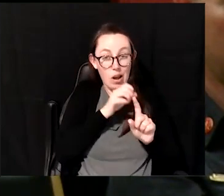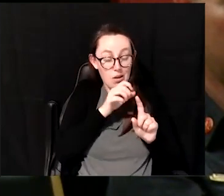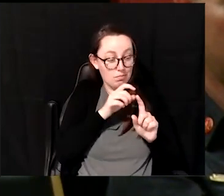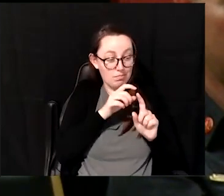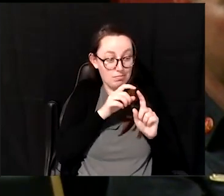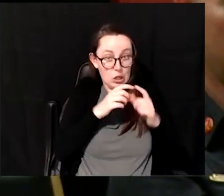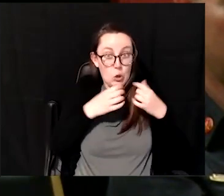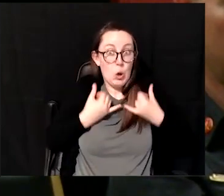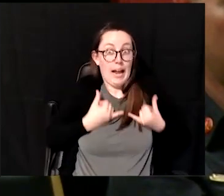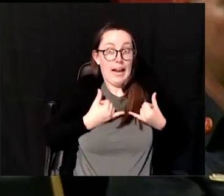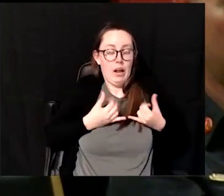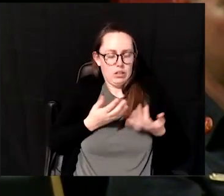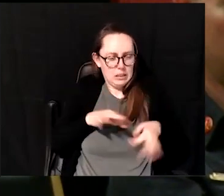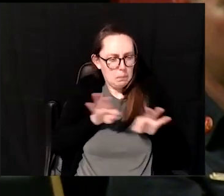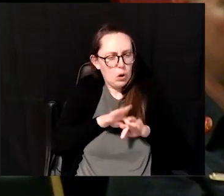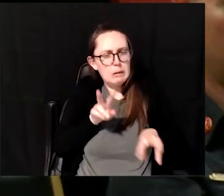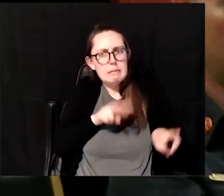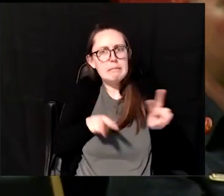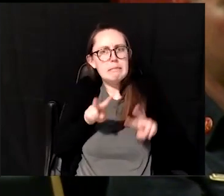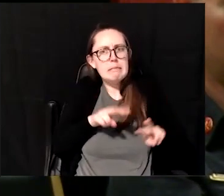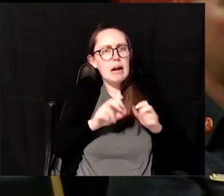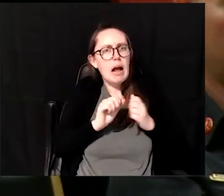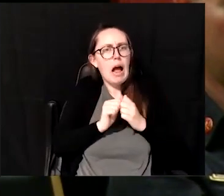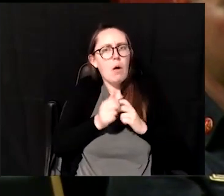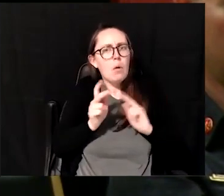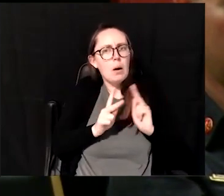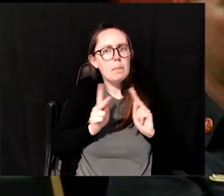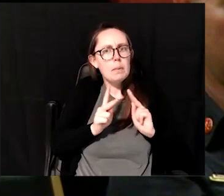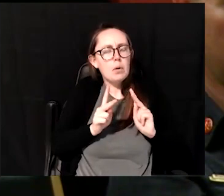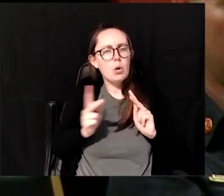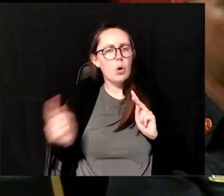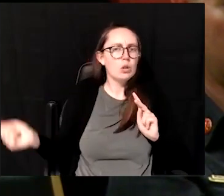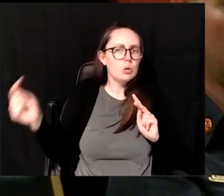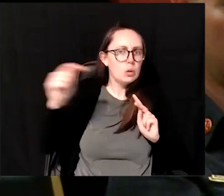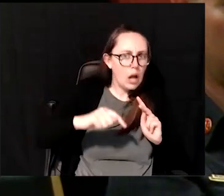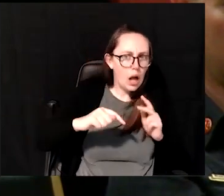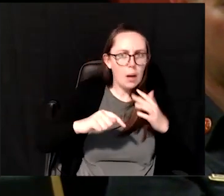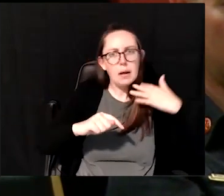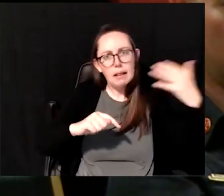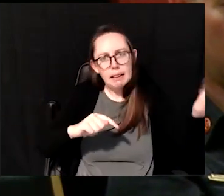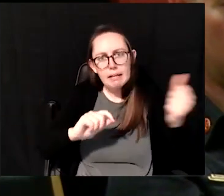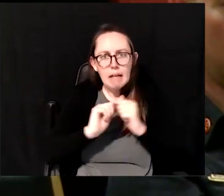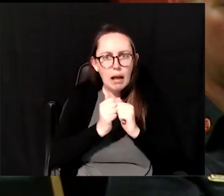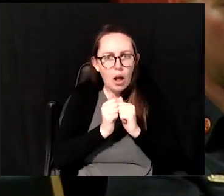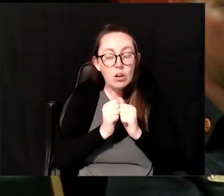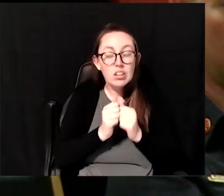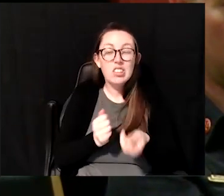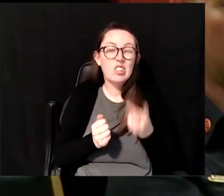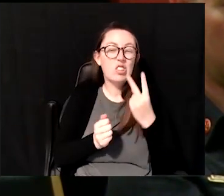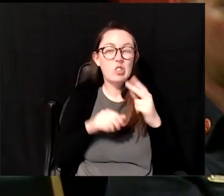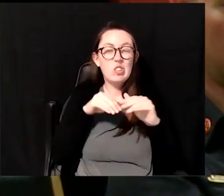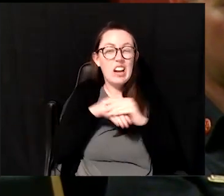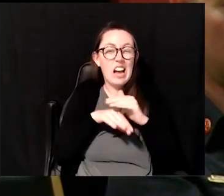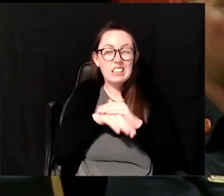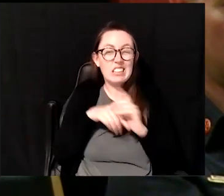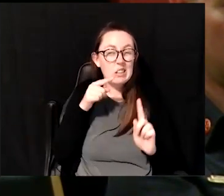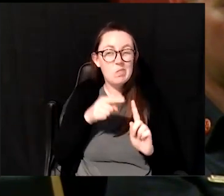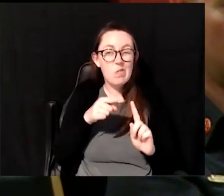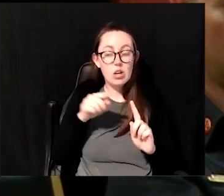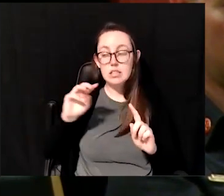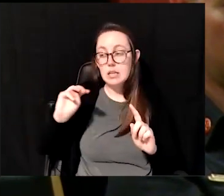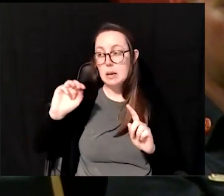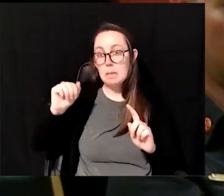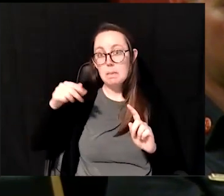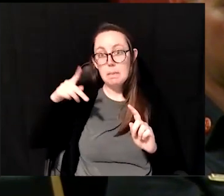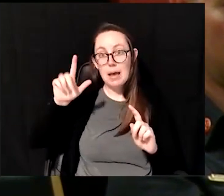from this area which has really only two access points that I see one on Maple Street and the other potentially from